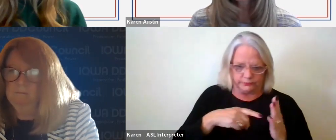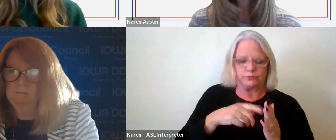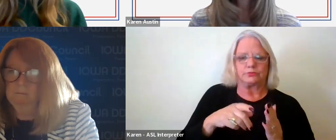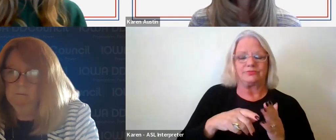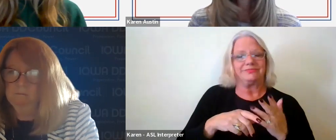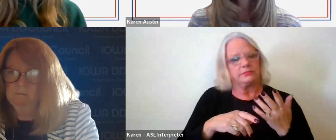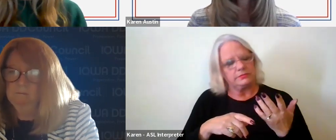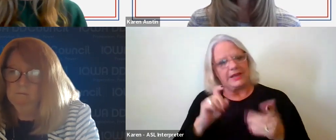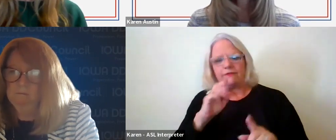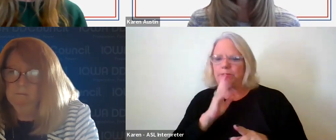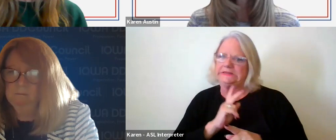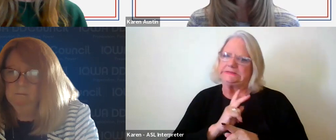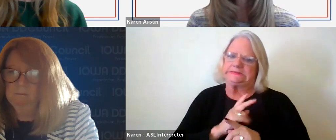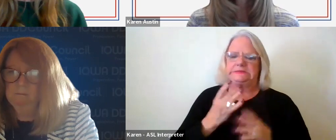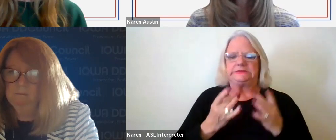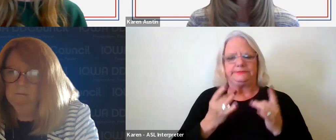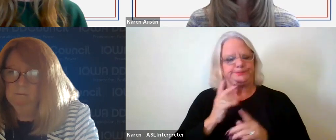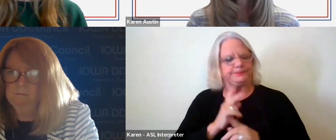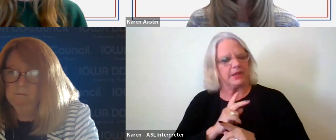you're